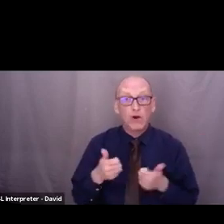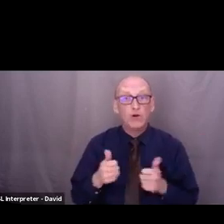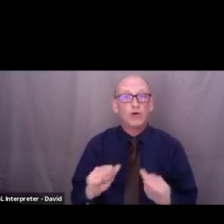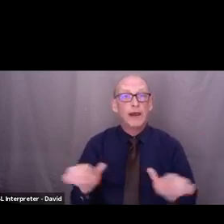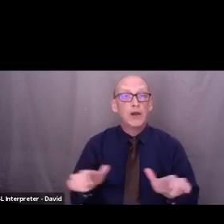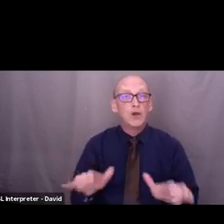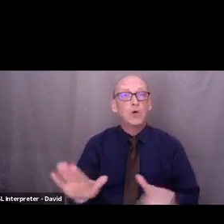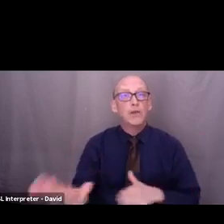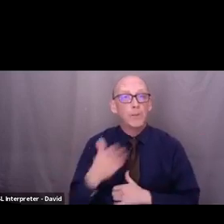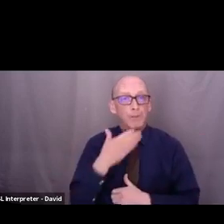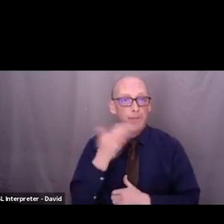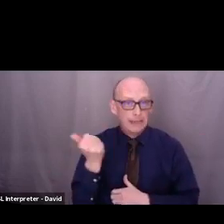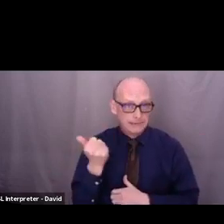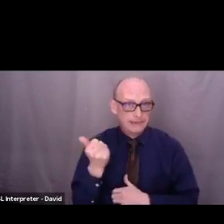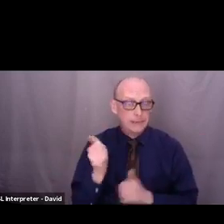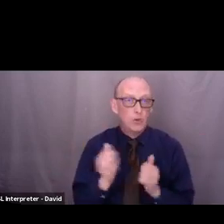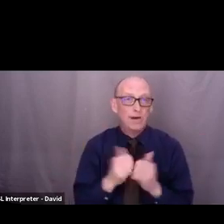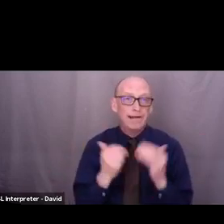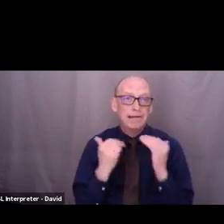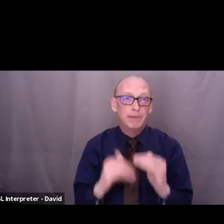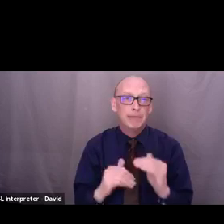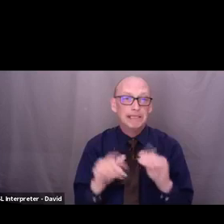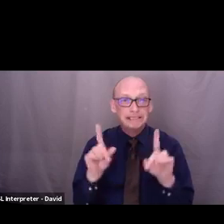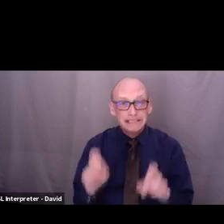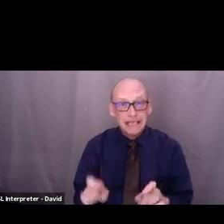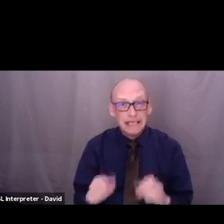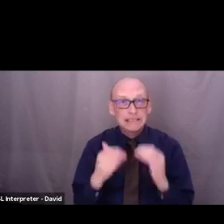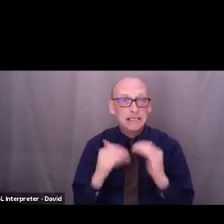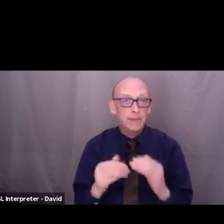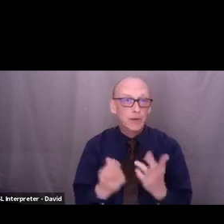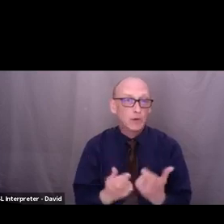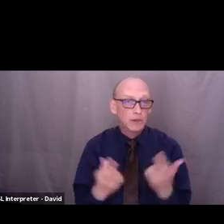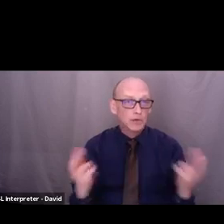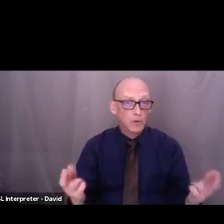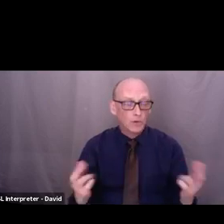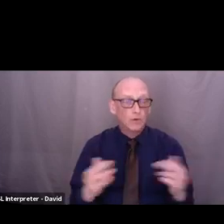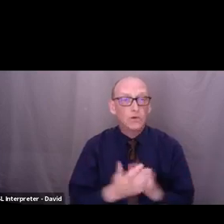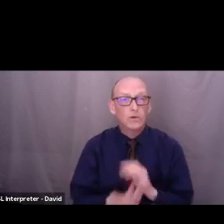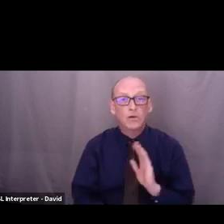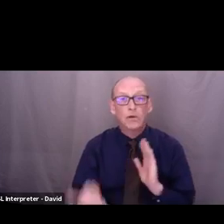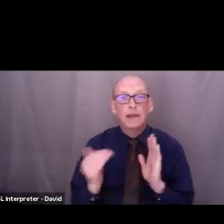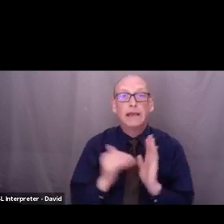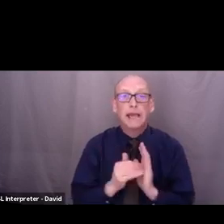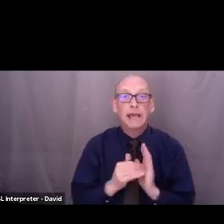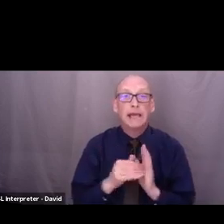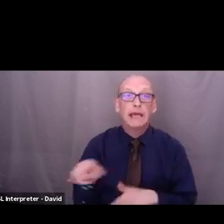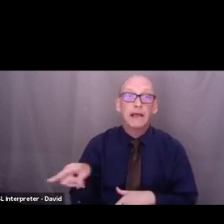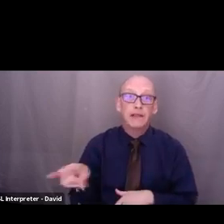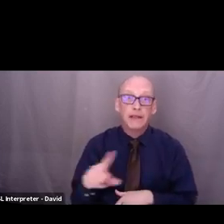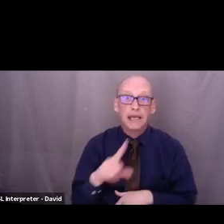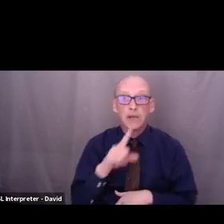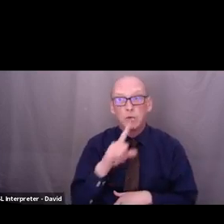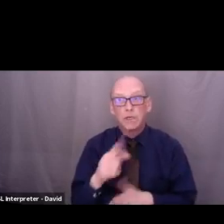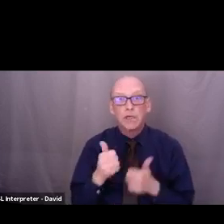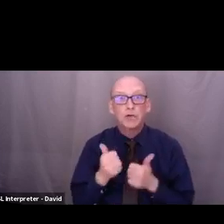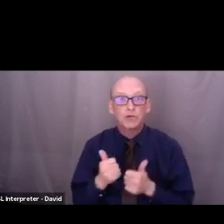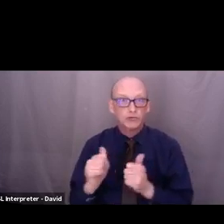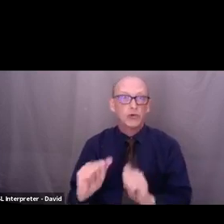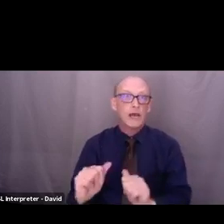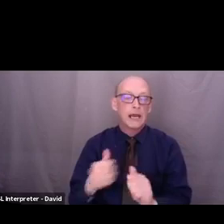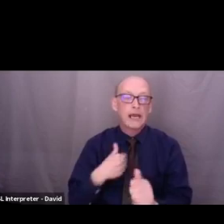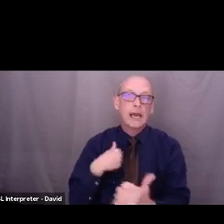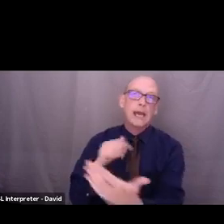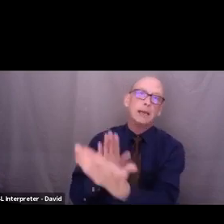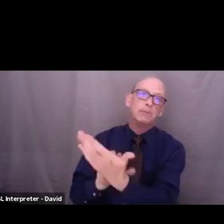in and the amount of resources and testing at that point in time. And again, they are really, really trying. And so I commend them for